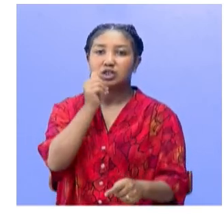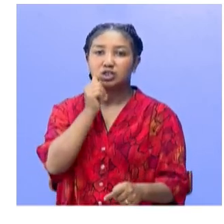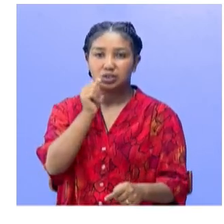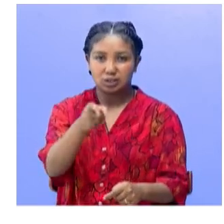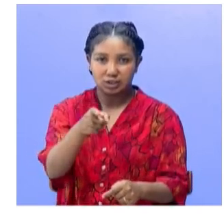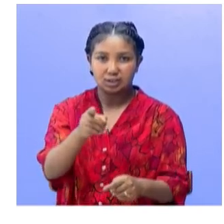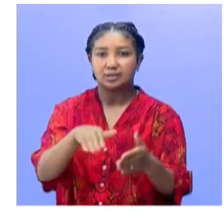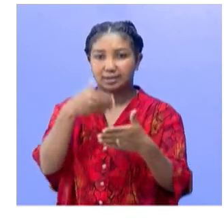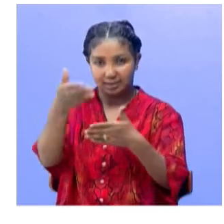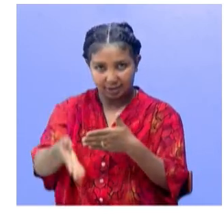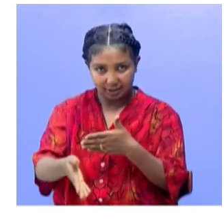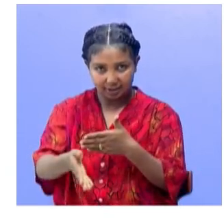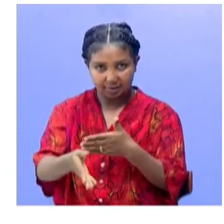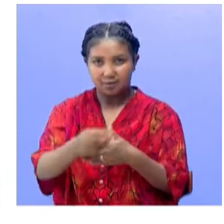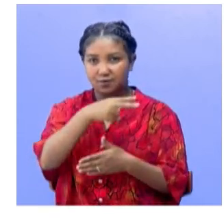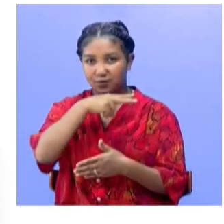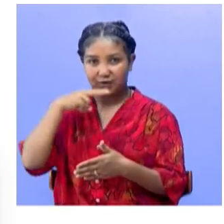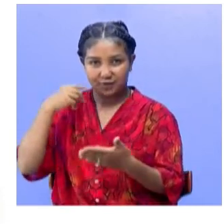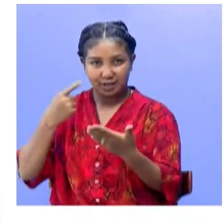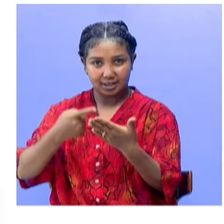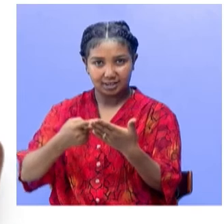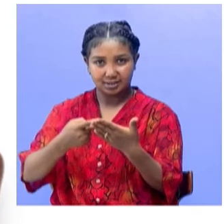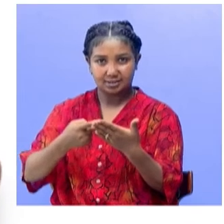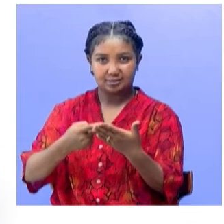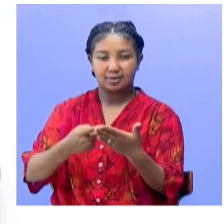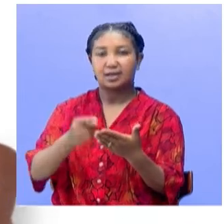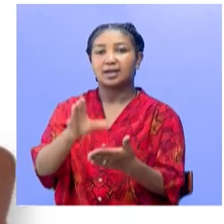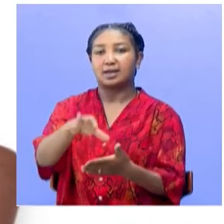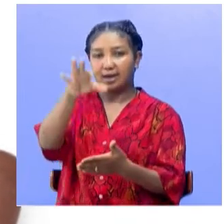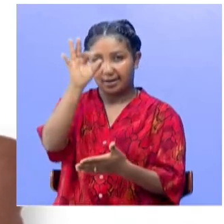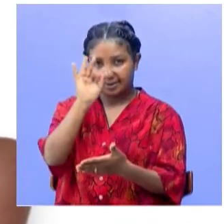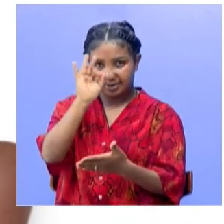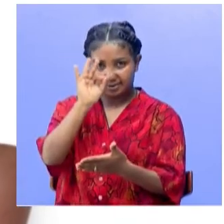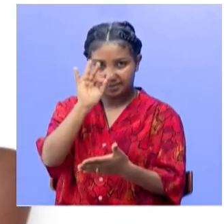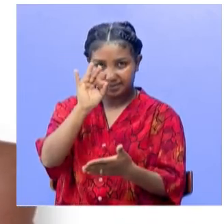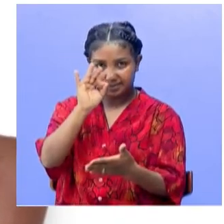she, then our verb here is get